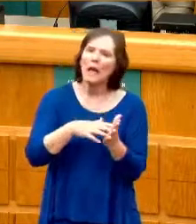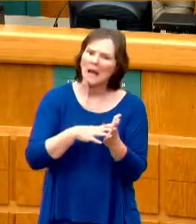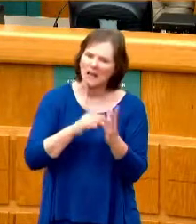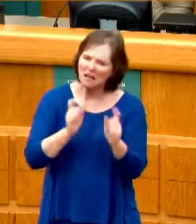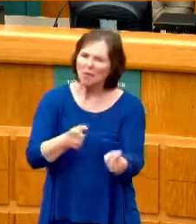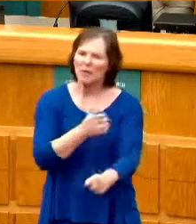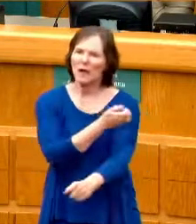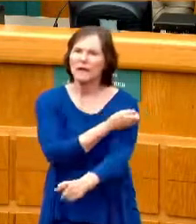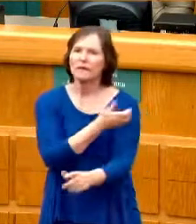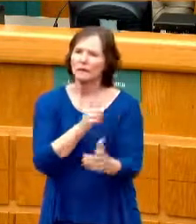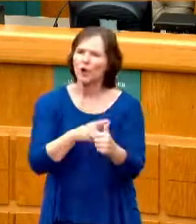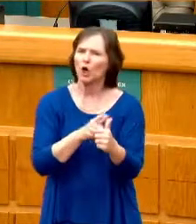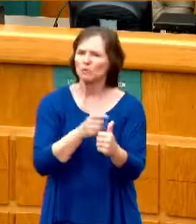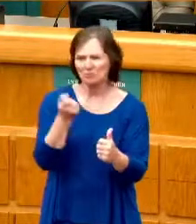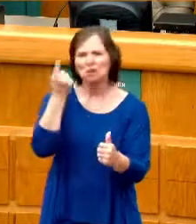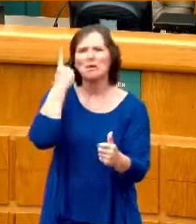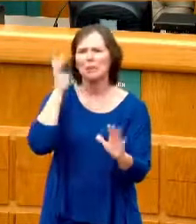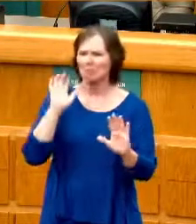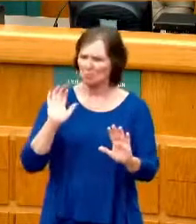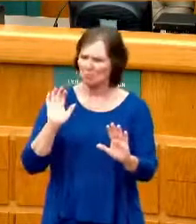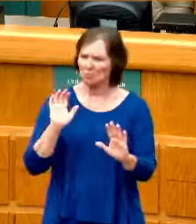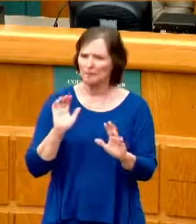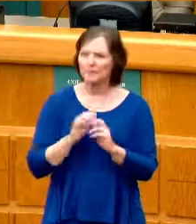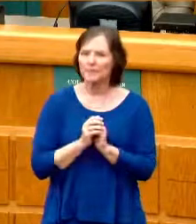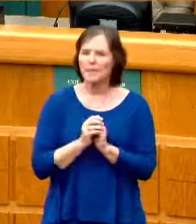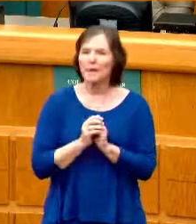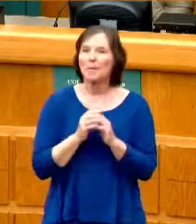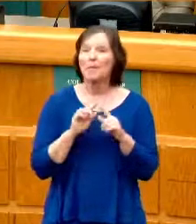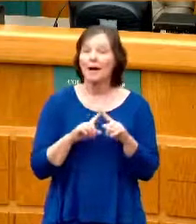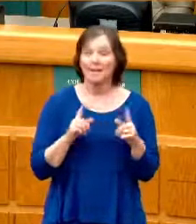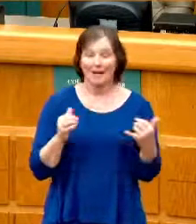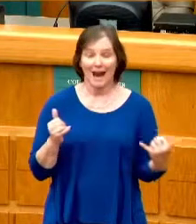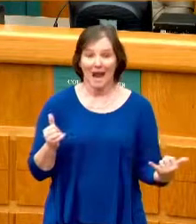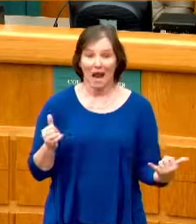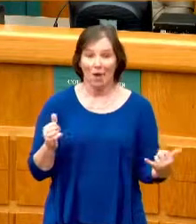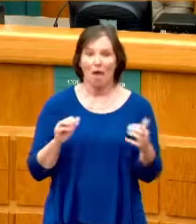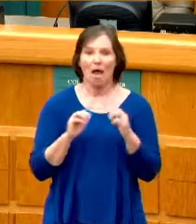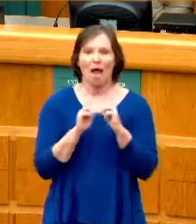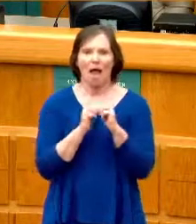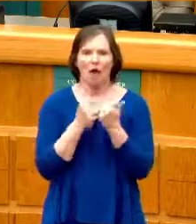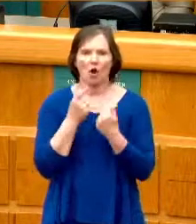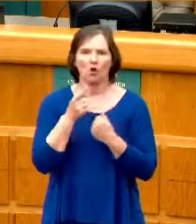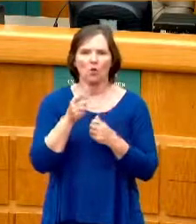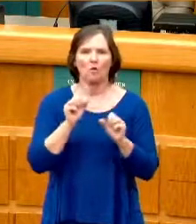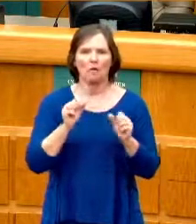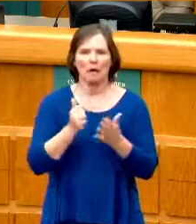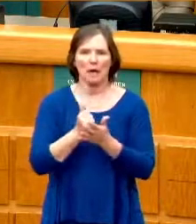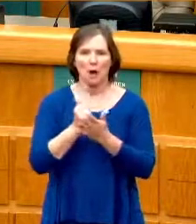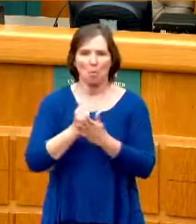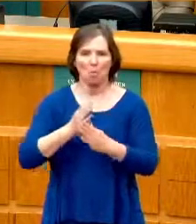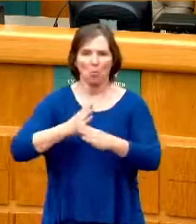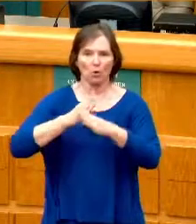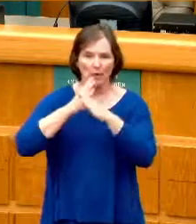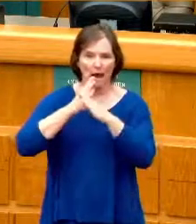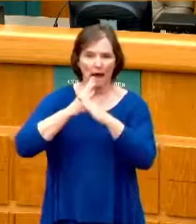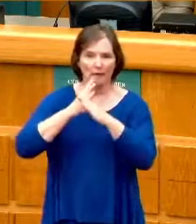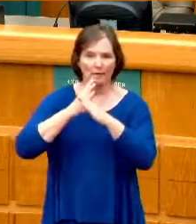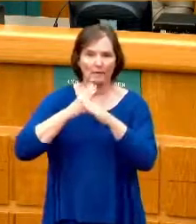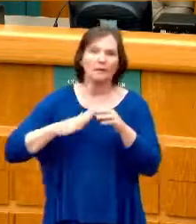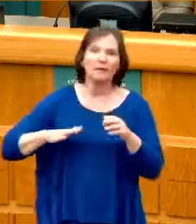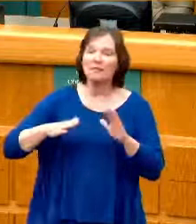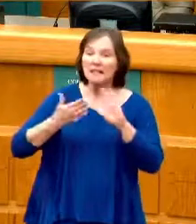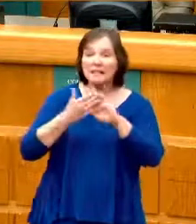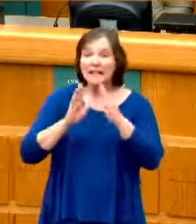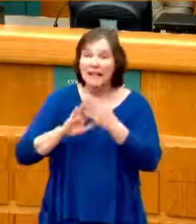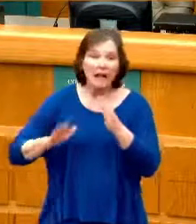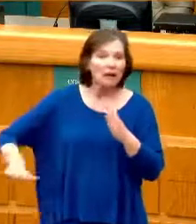But as you can see, the way to protect us is to get vaccinated. So if you're holding back,